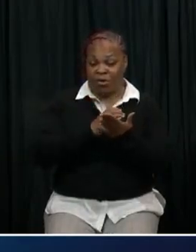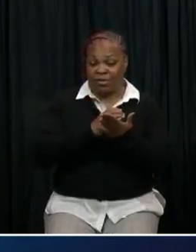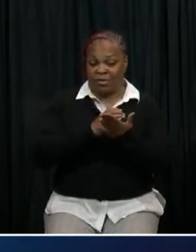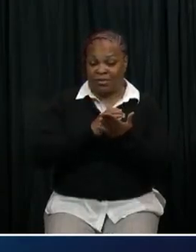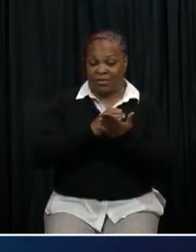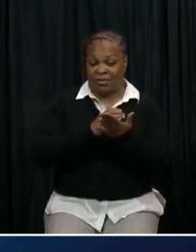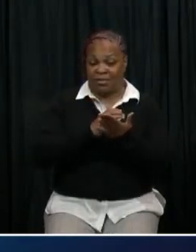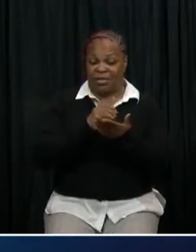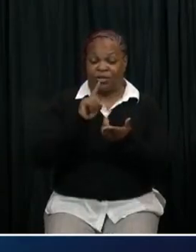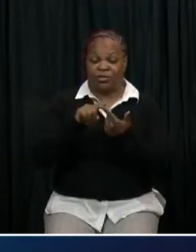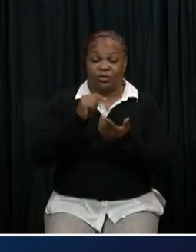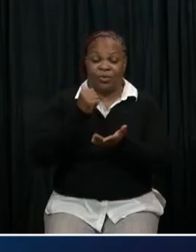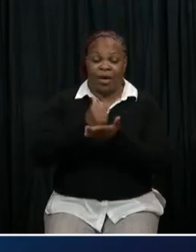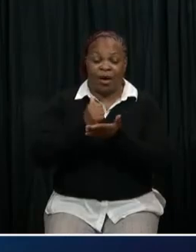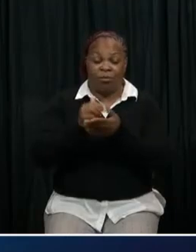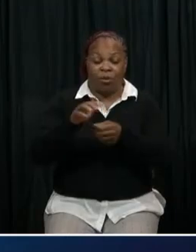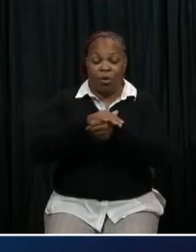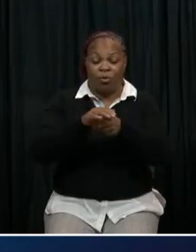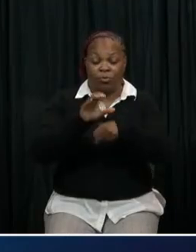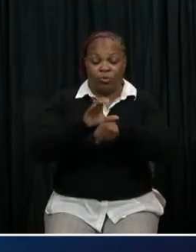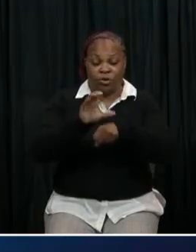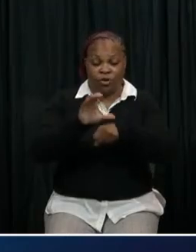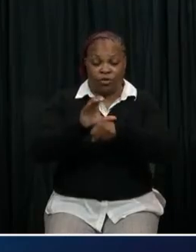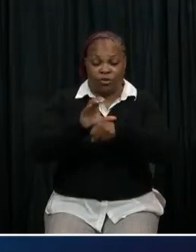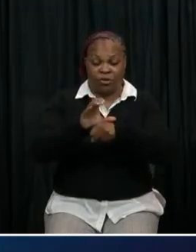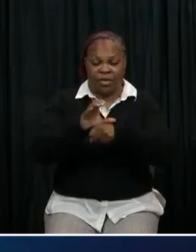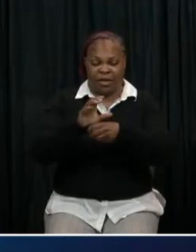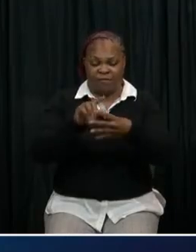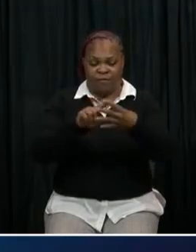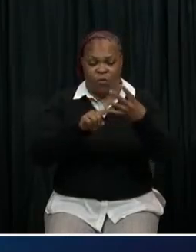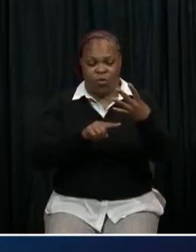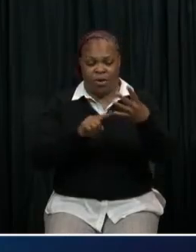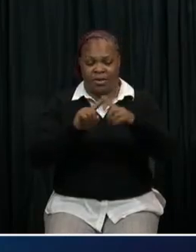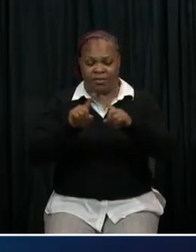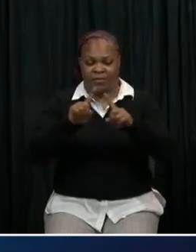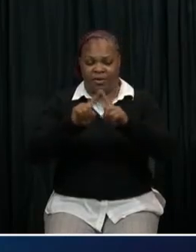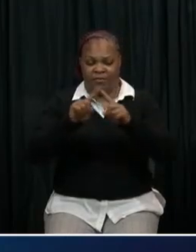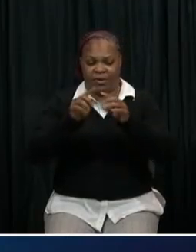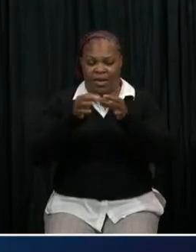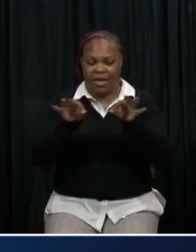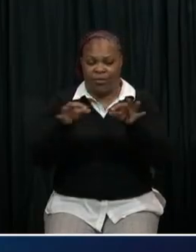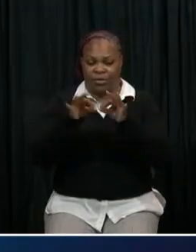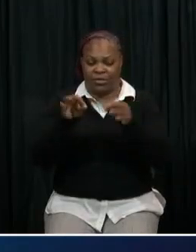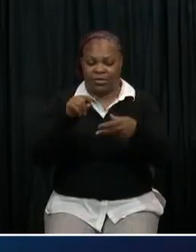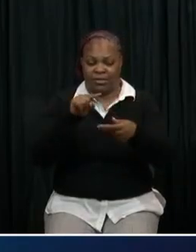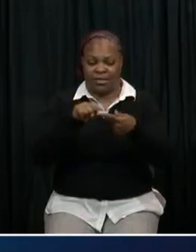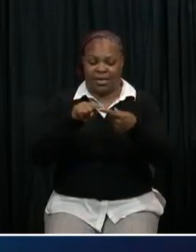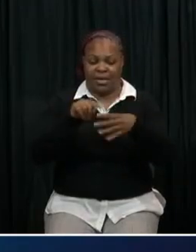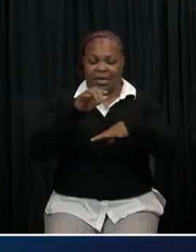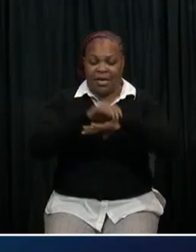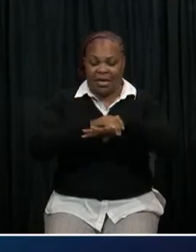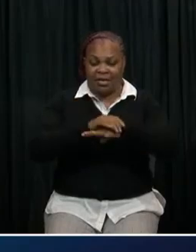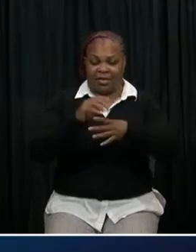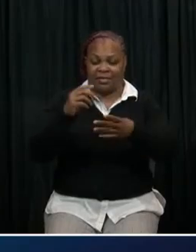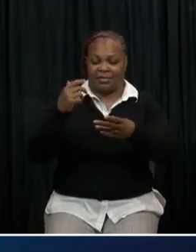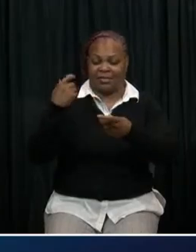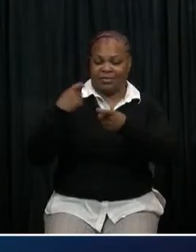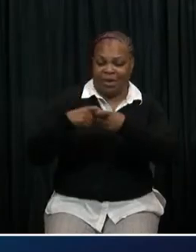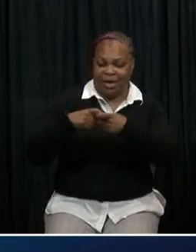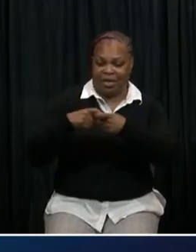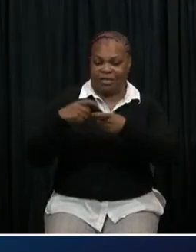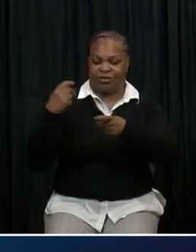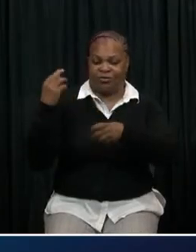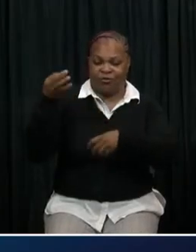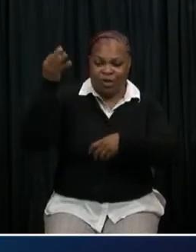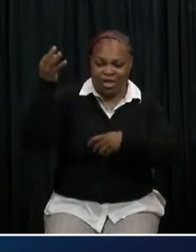to help every local church in 4 different languages: English, Spanish, French,